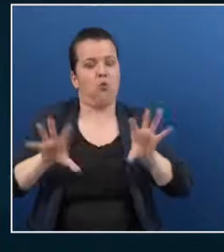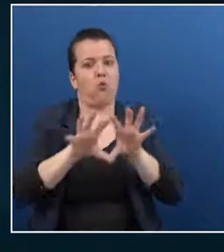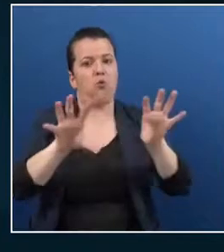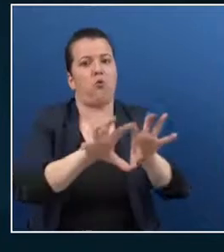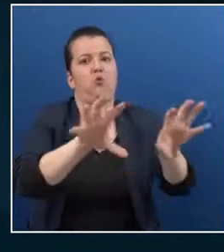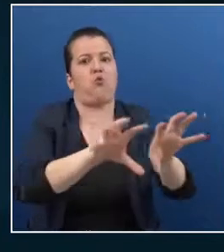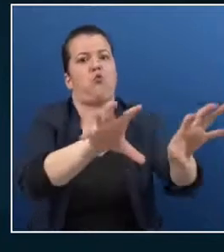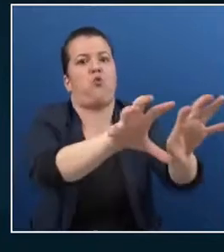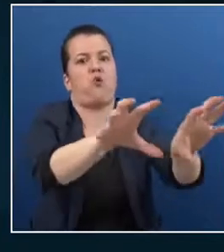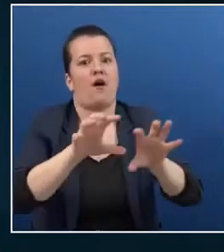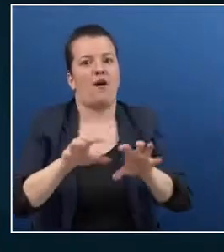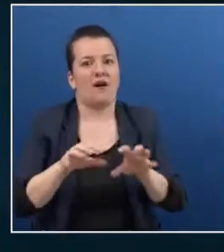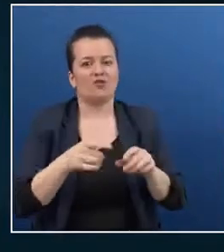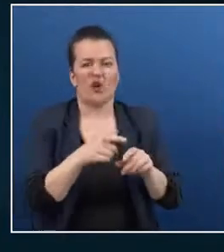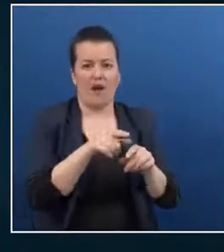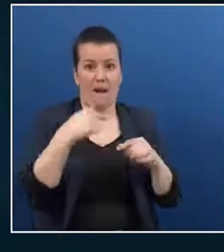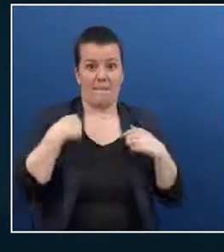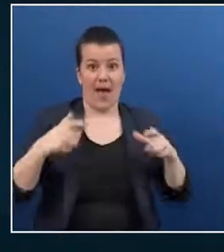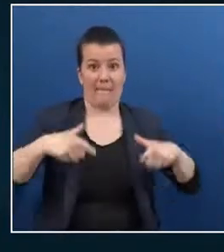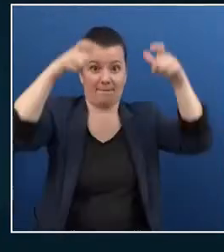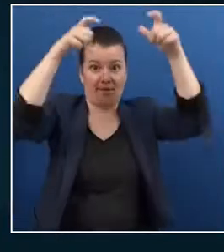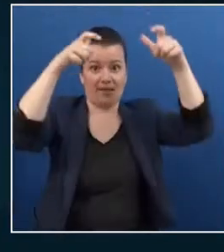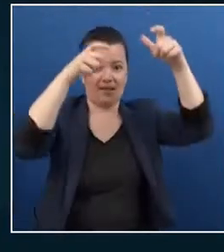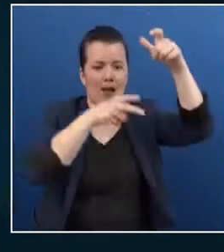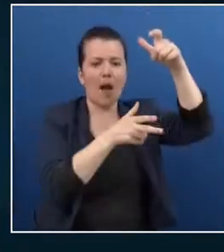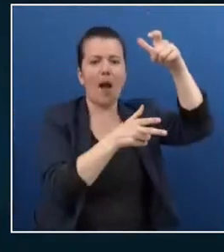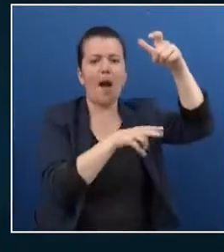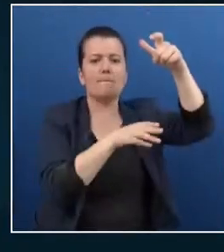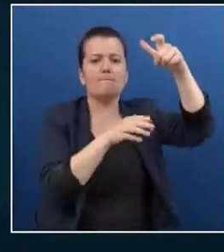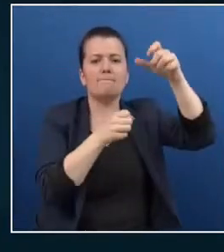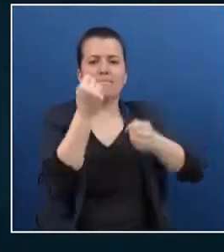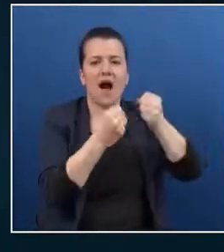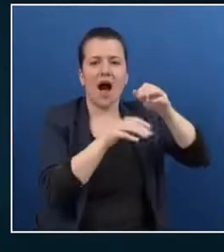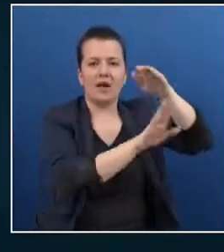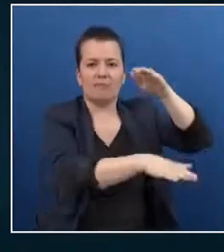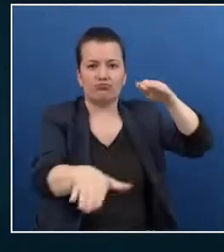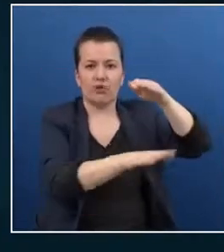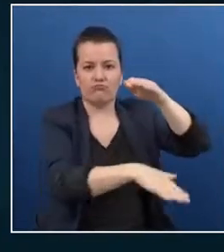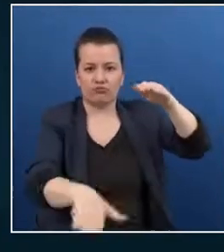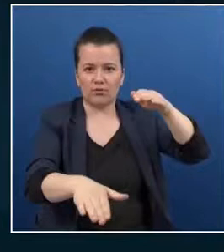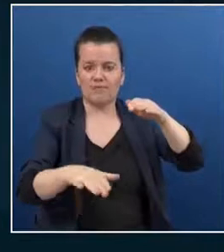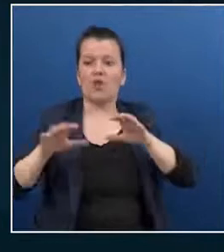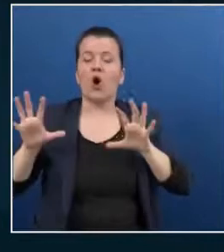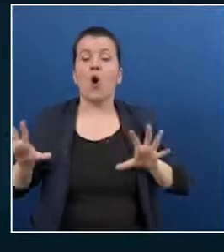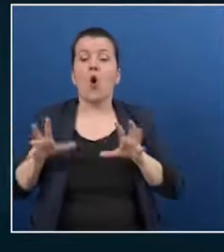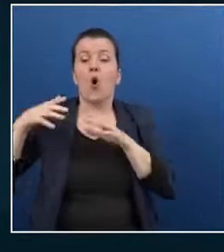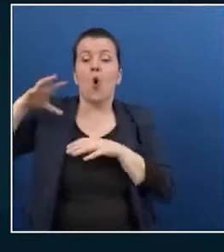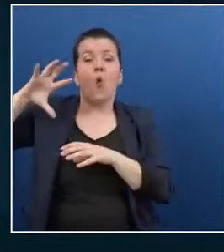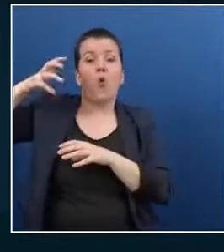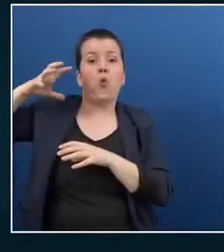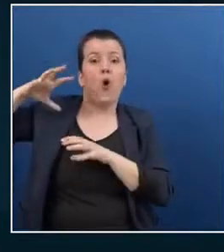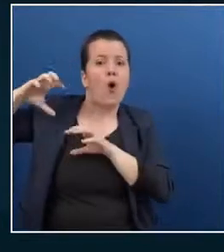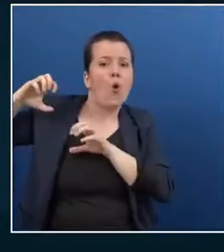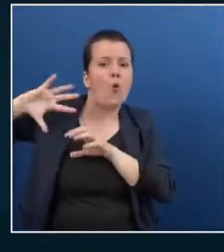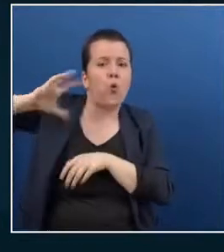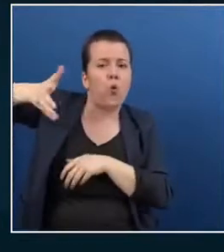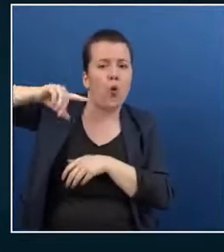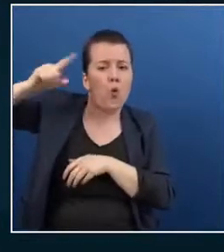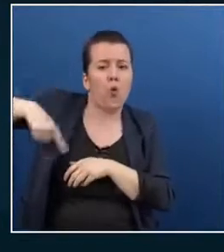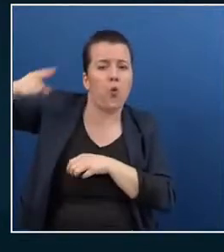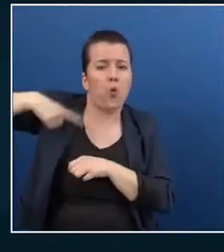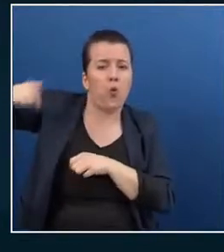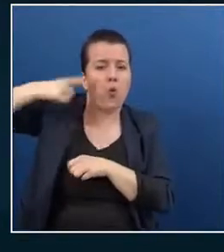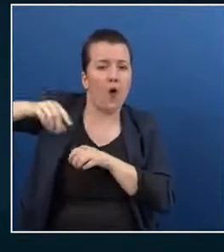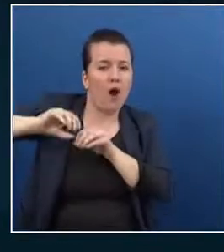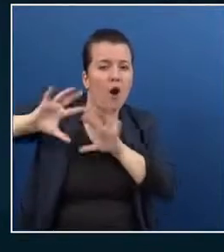all the cars were parked. And it had moved across the bottom level, and that's what I saw. And I kind